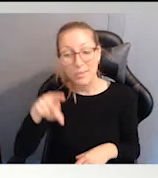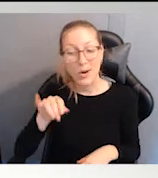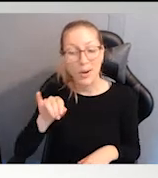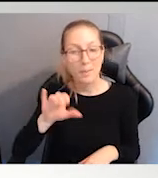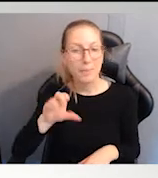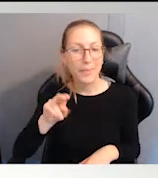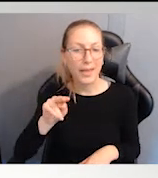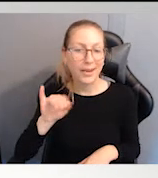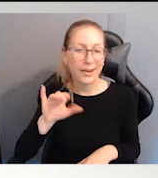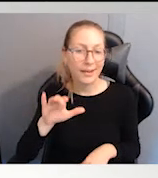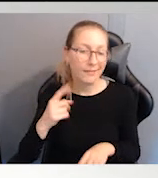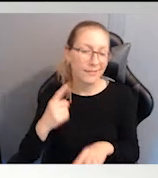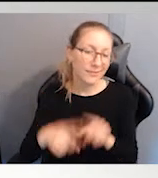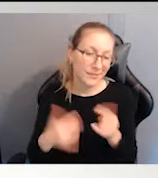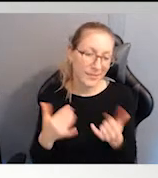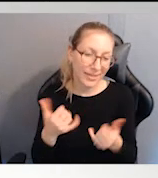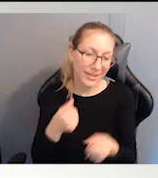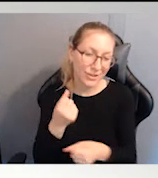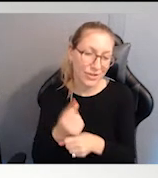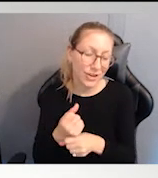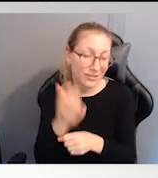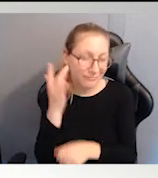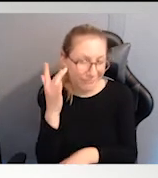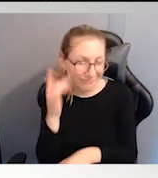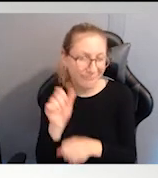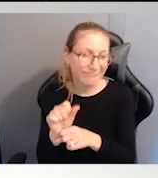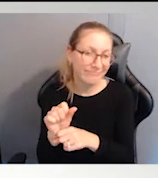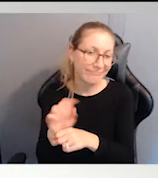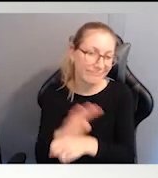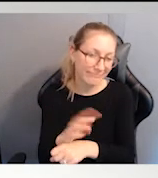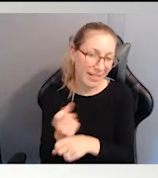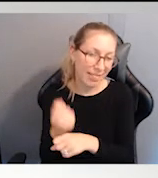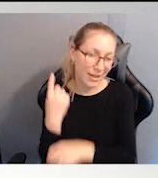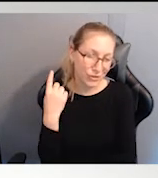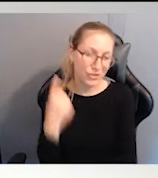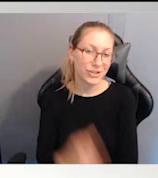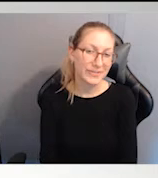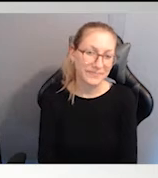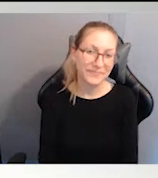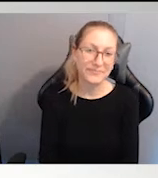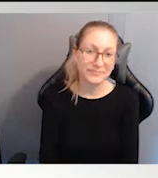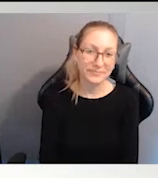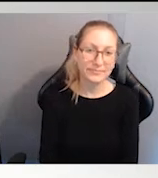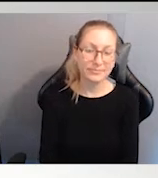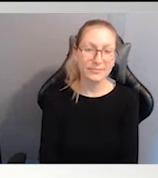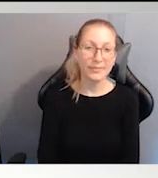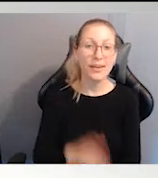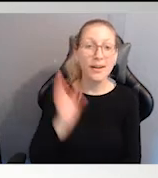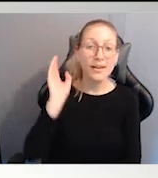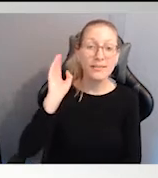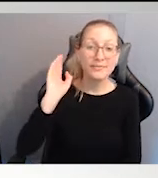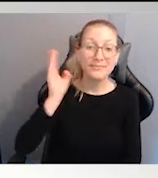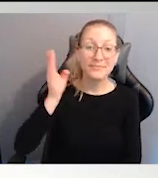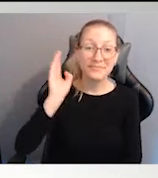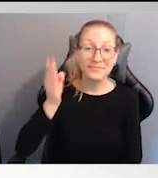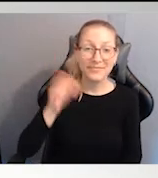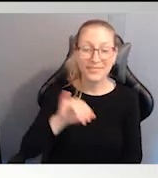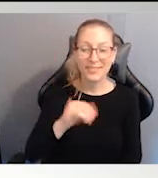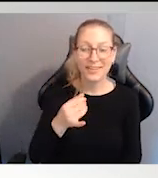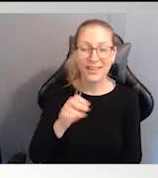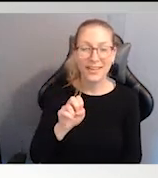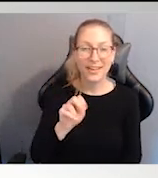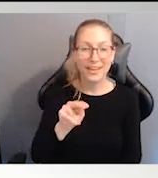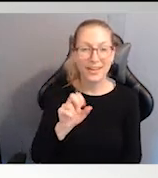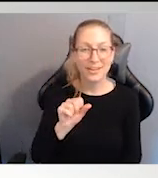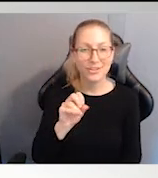couldn't do that this year because of COVID last year. And we presented at Jensen Beach High